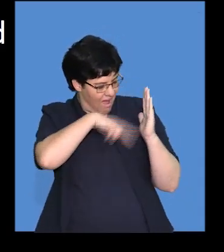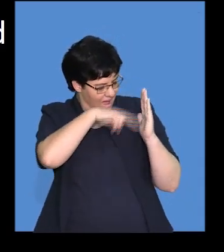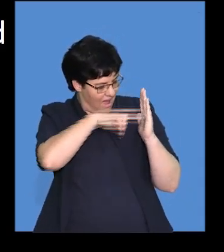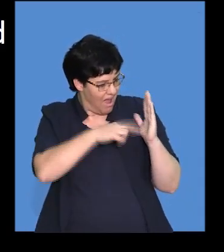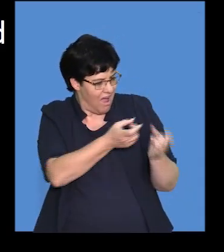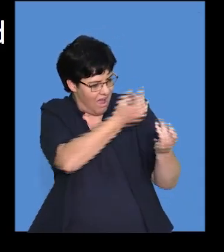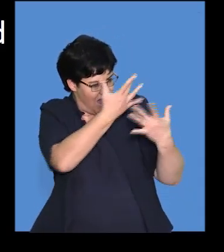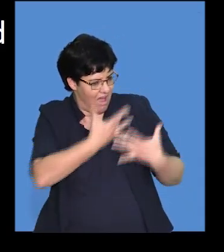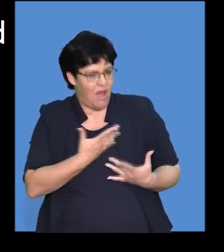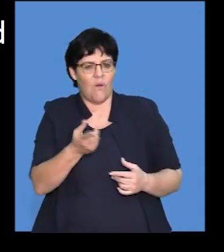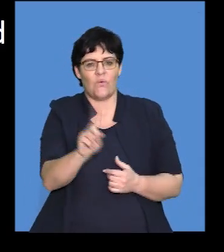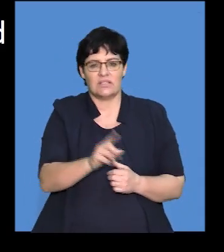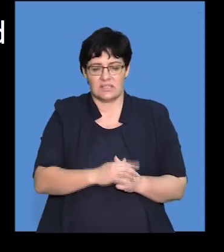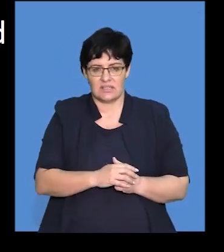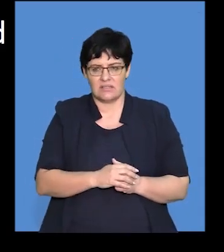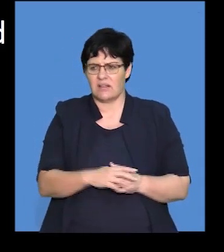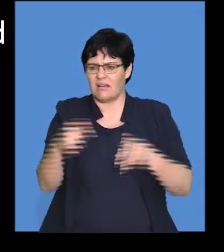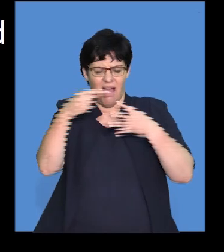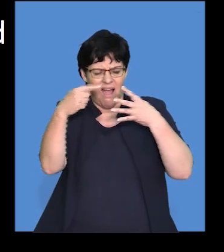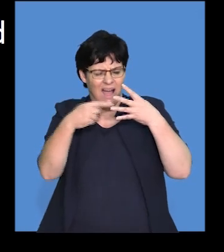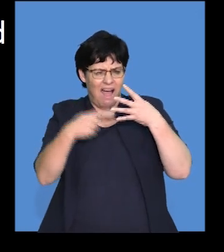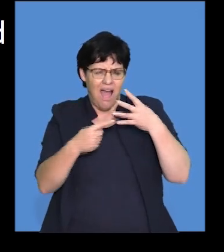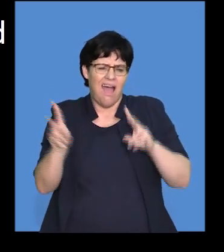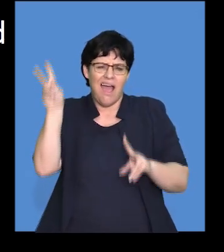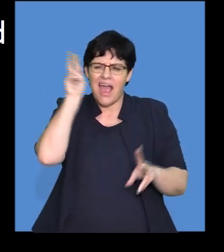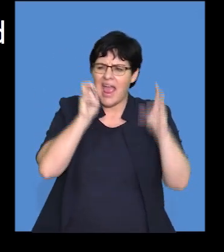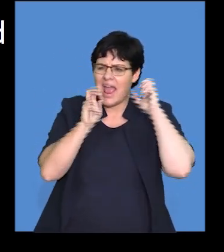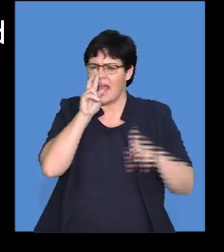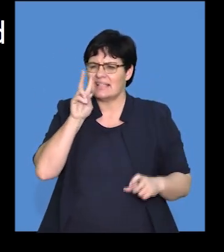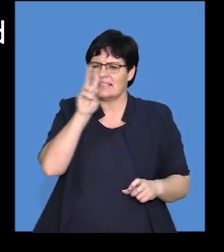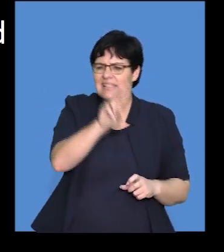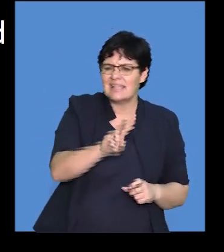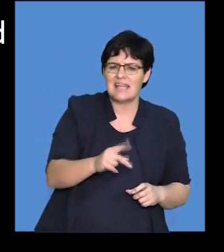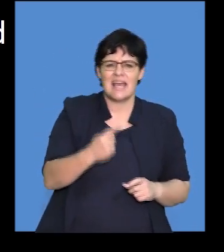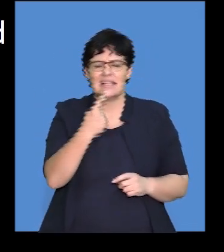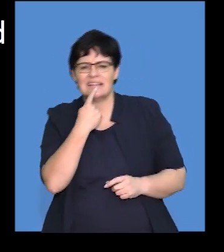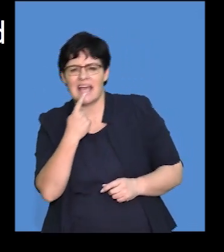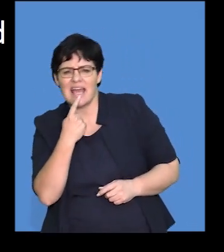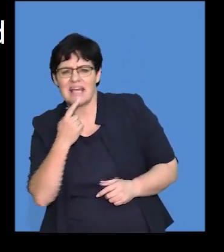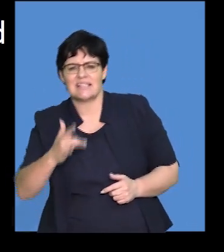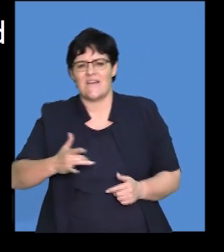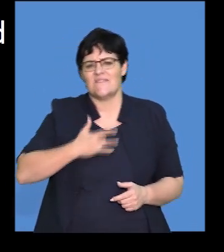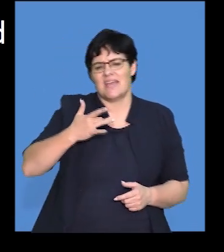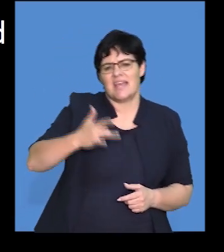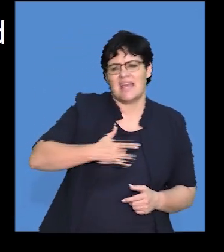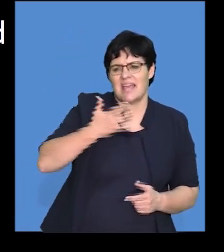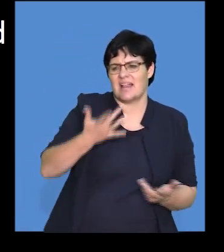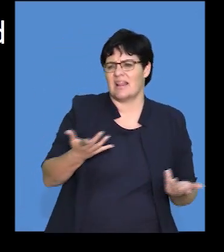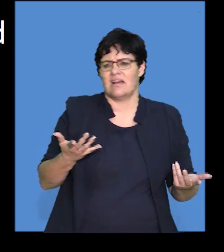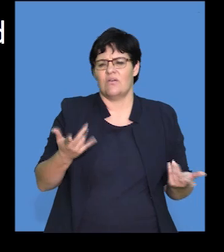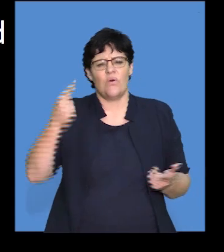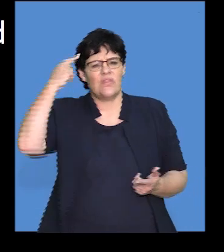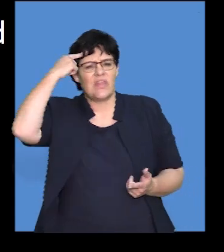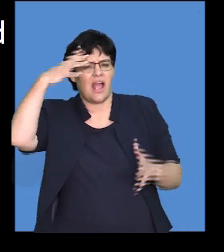to convey. So they use all these senses. You see, you hear, you taste, you